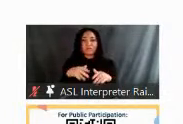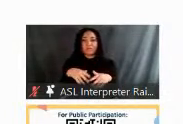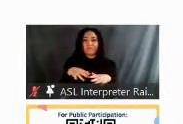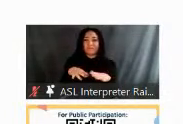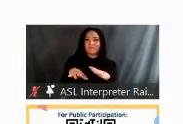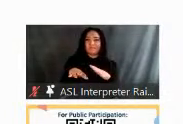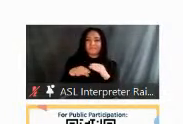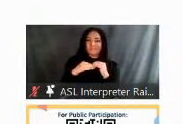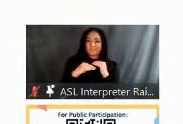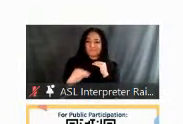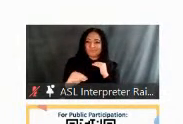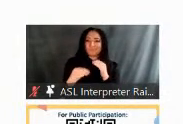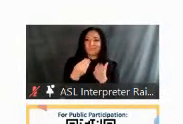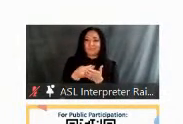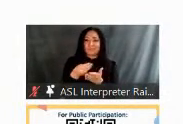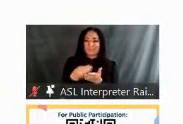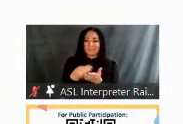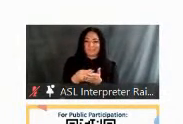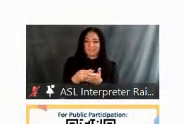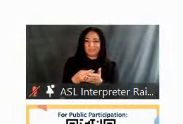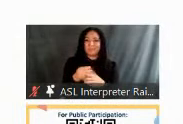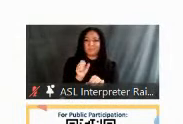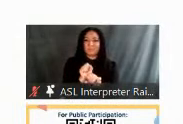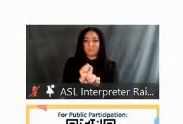and financially stable employment.